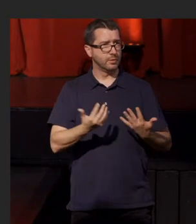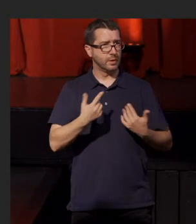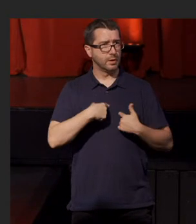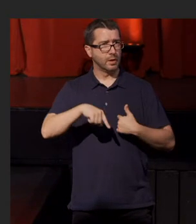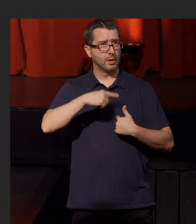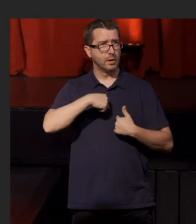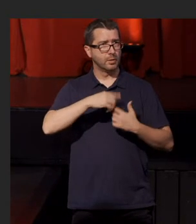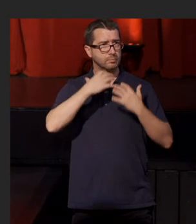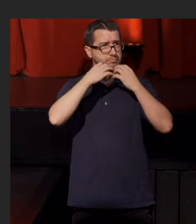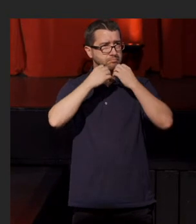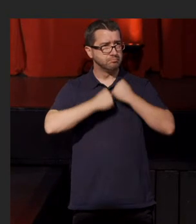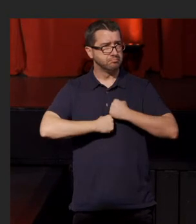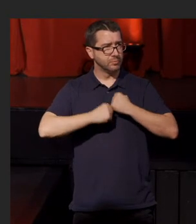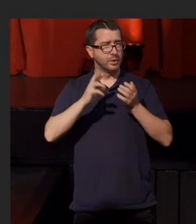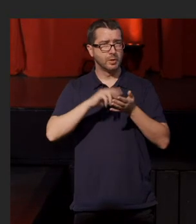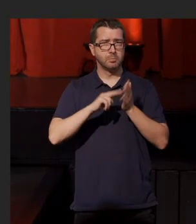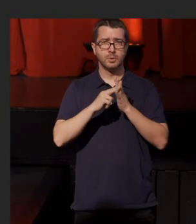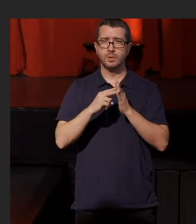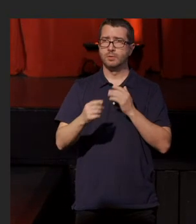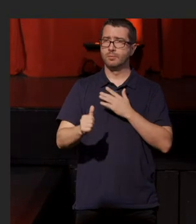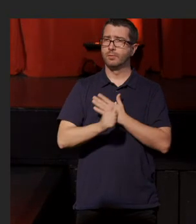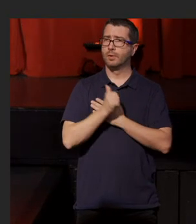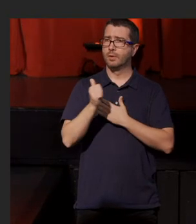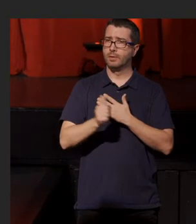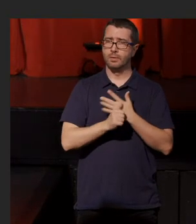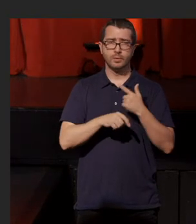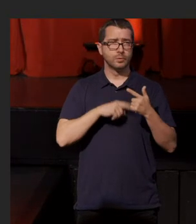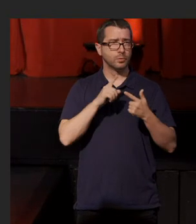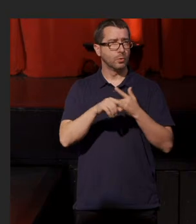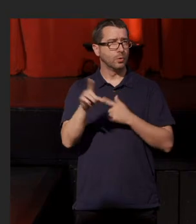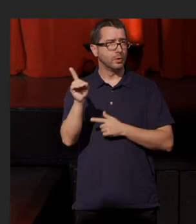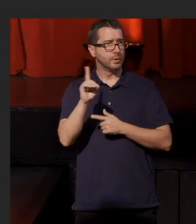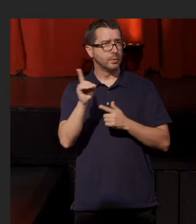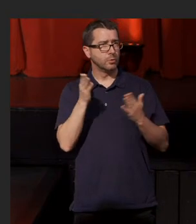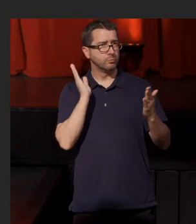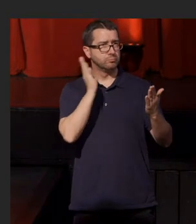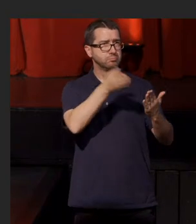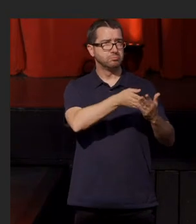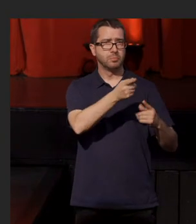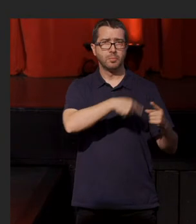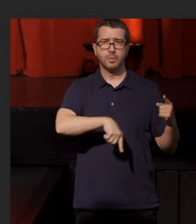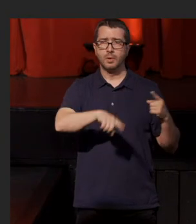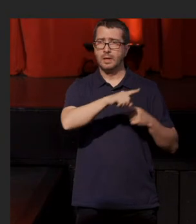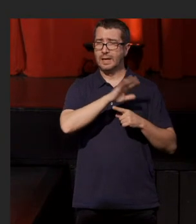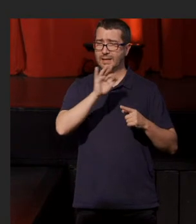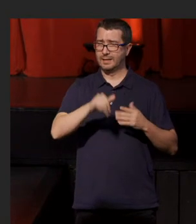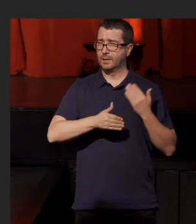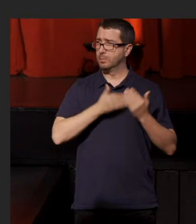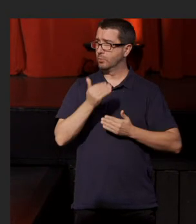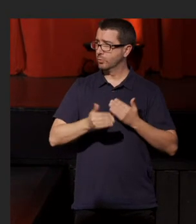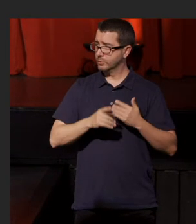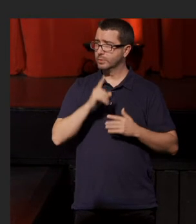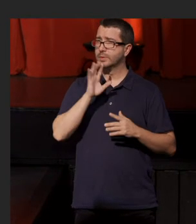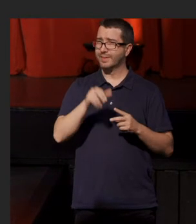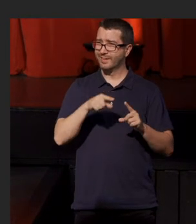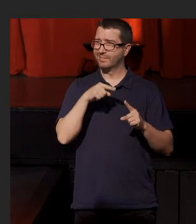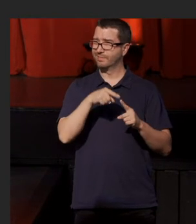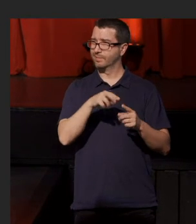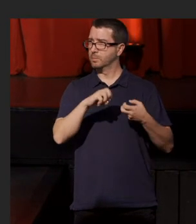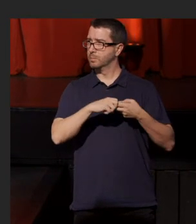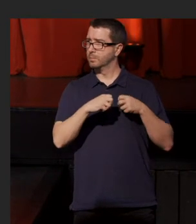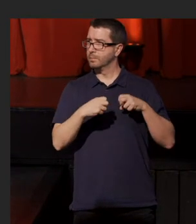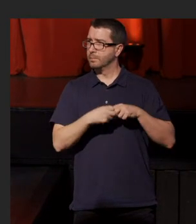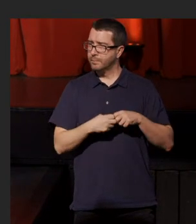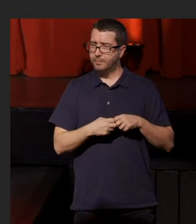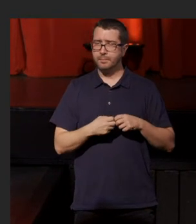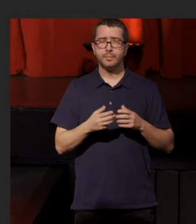them or anti-democratic actions against them. And that process is highly problematic. And one of the pathways